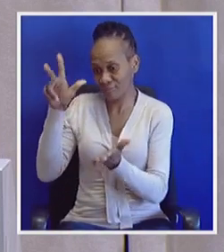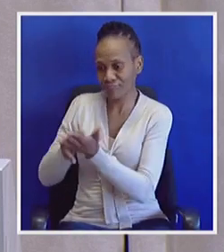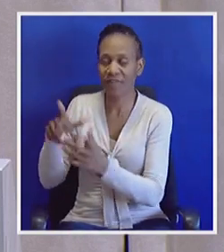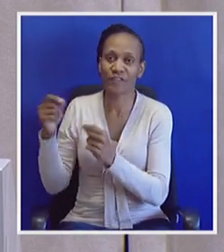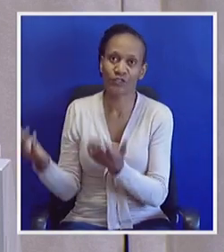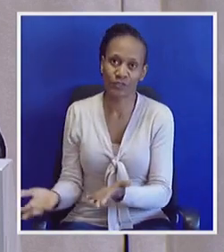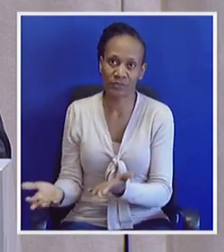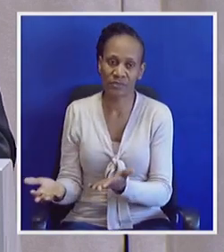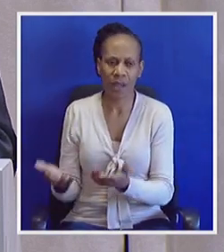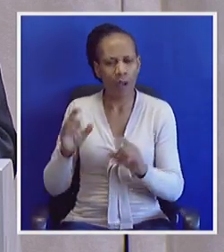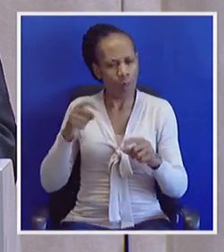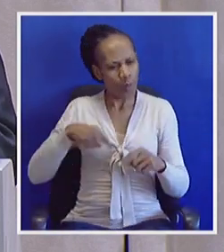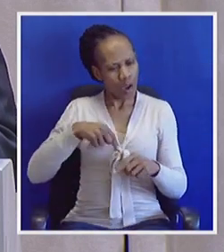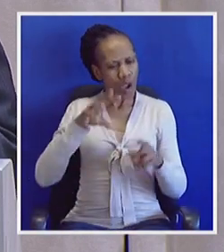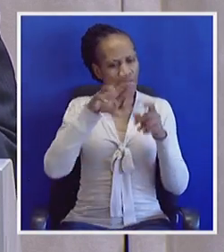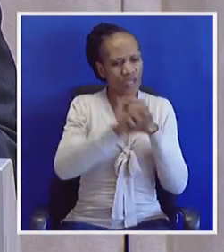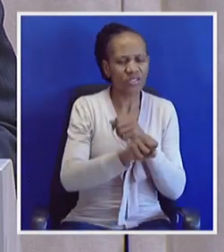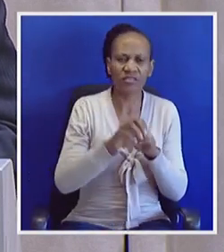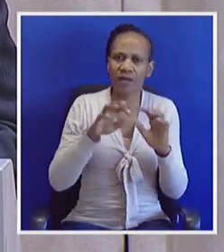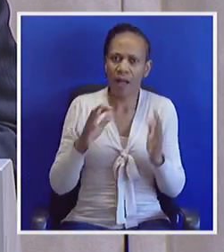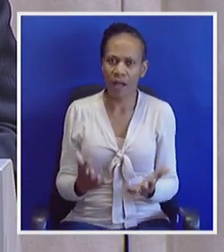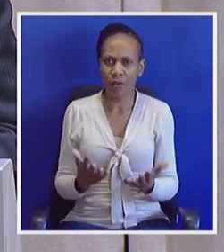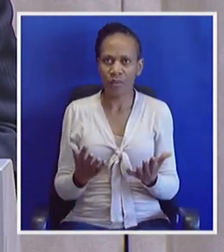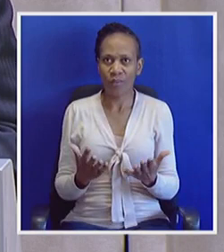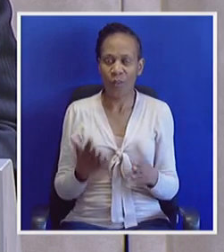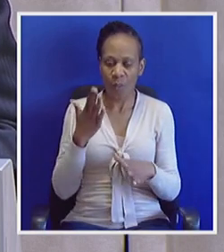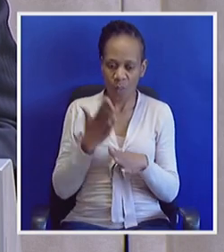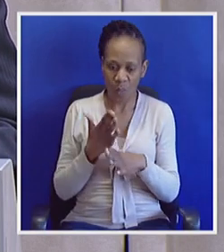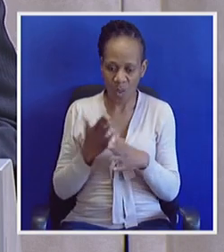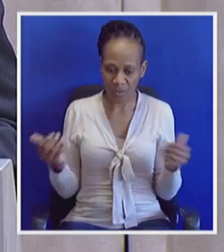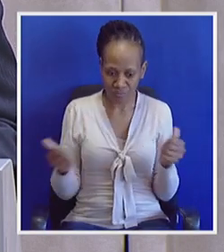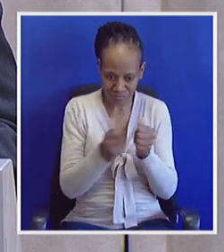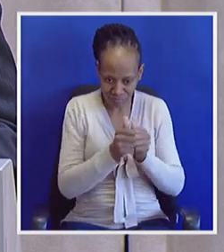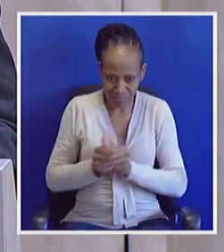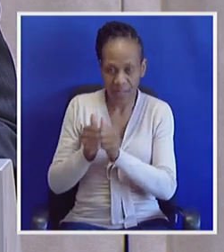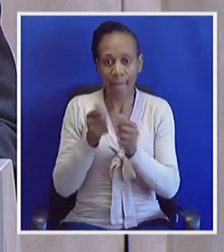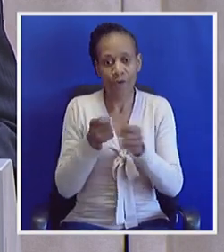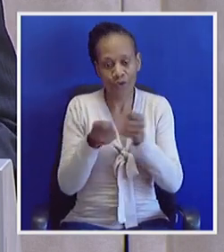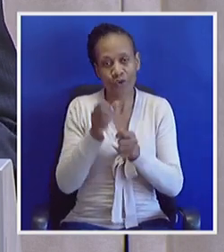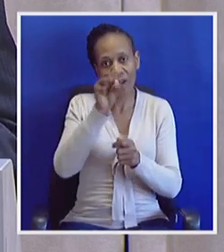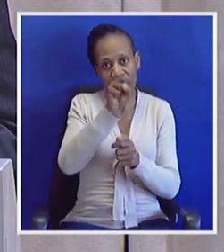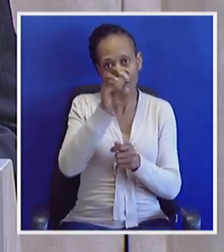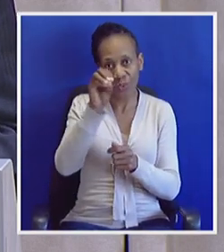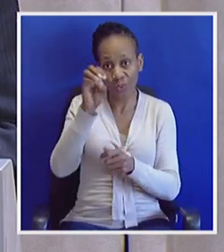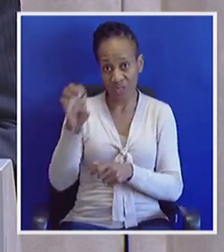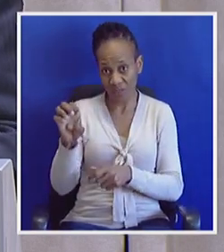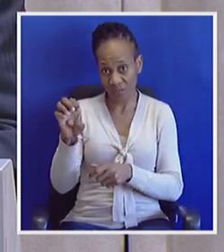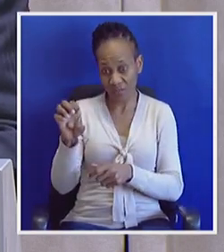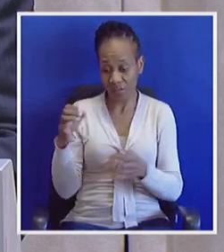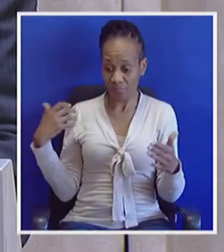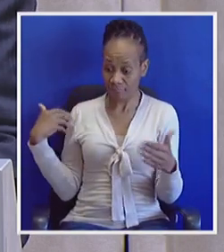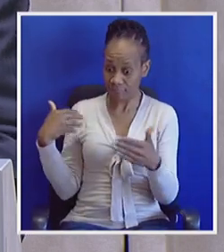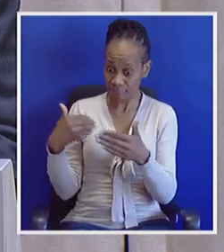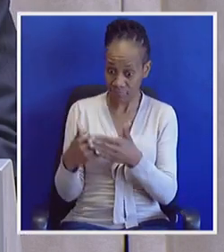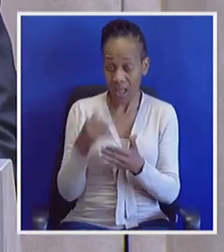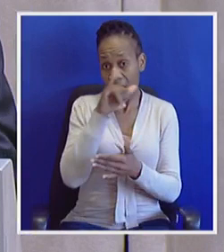This cannot be achieved unless we strengthen the governance of our SOEs. And to this end, the